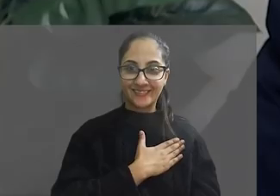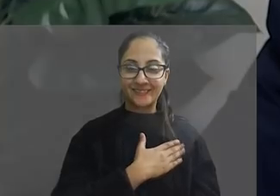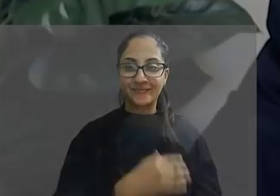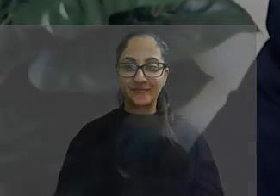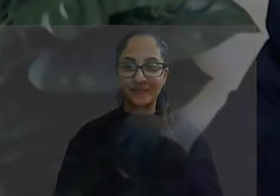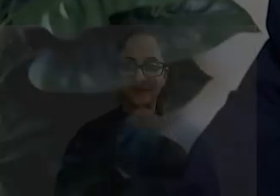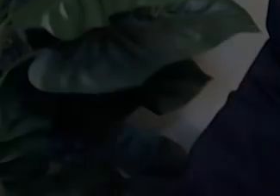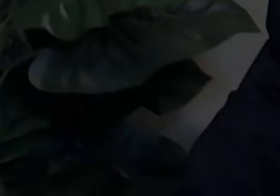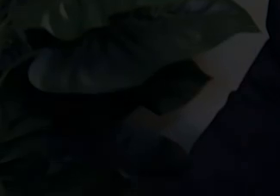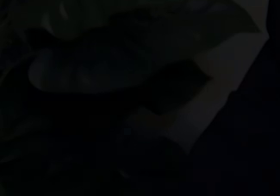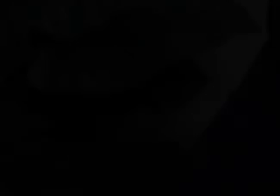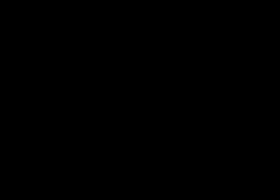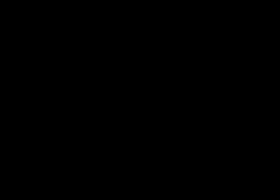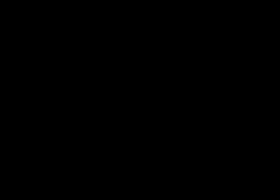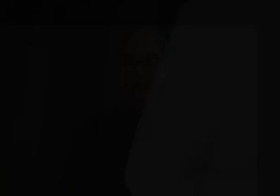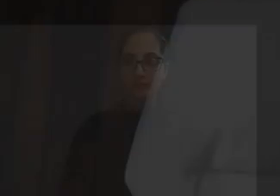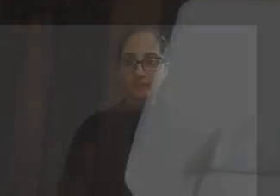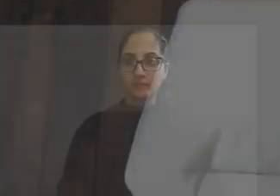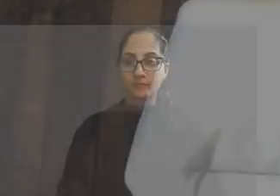Madad.